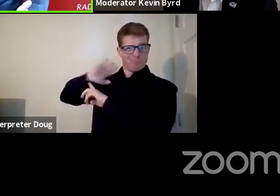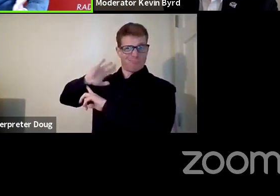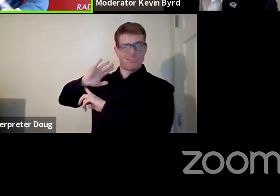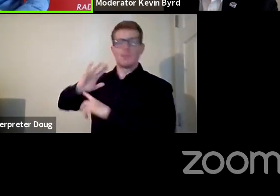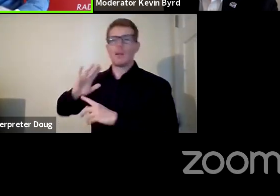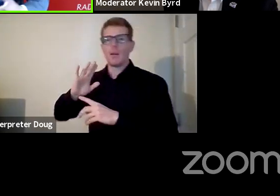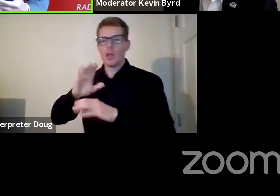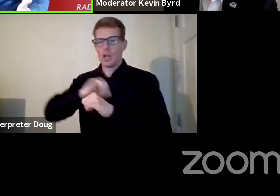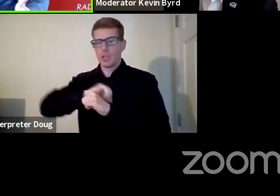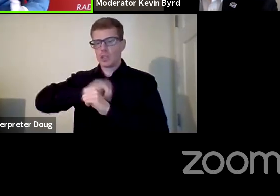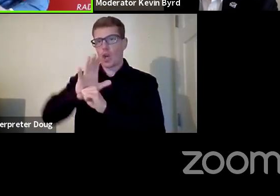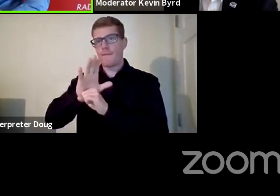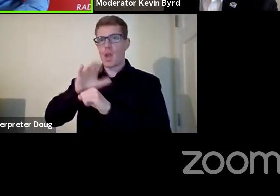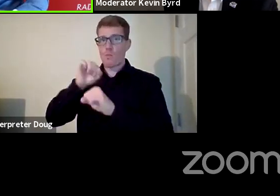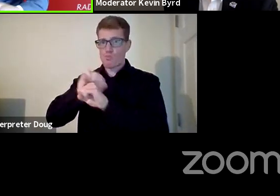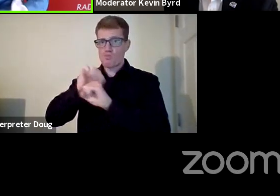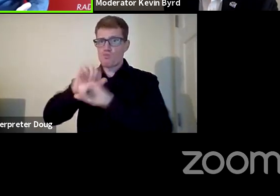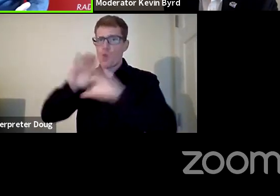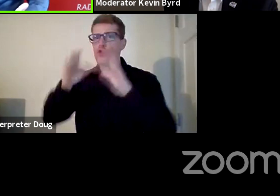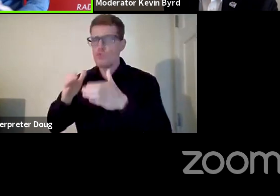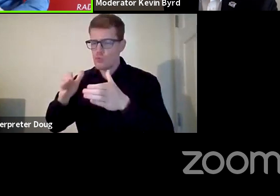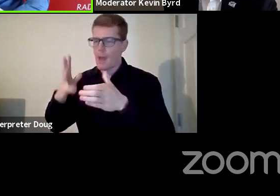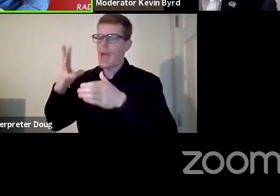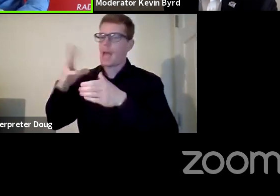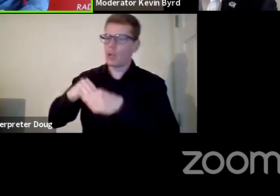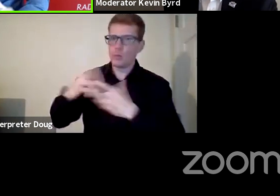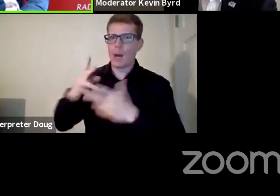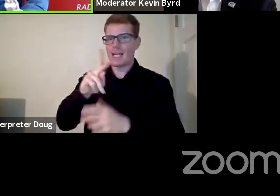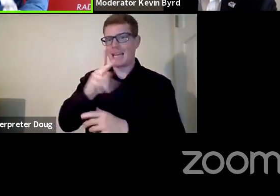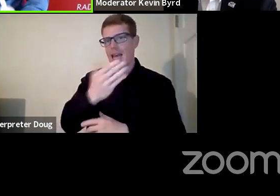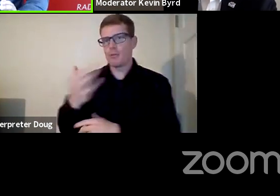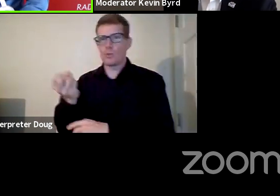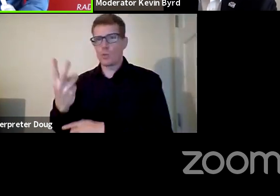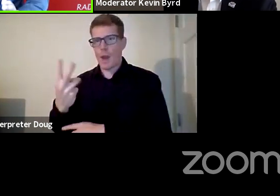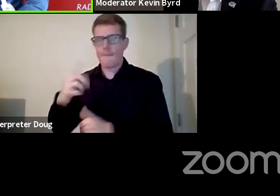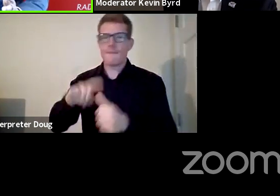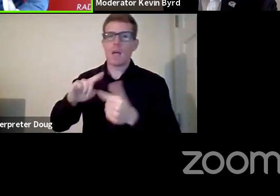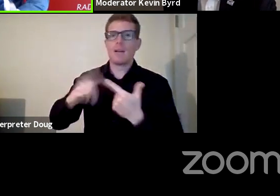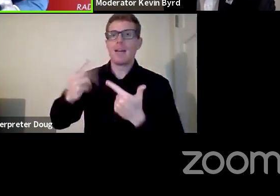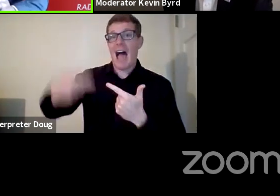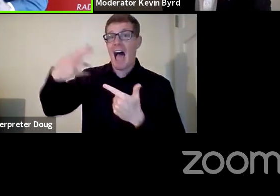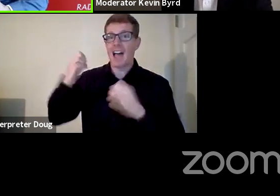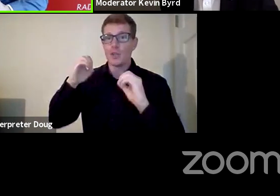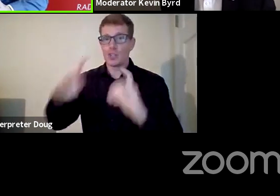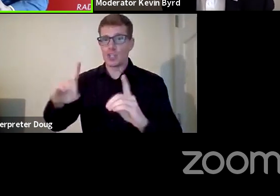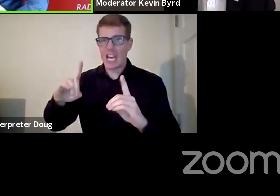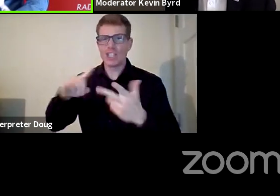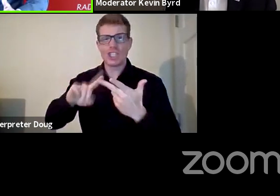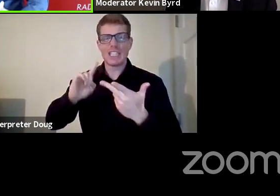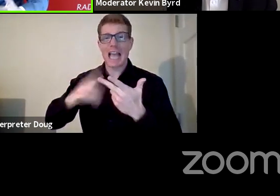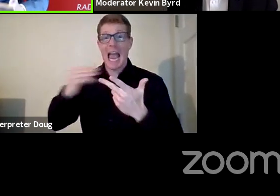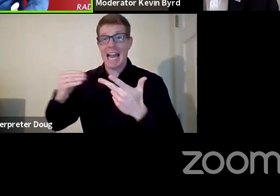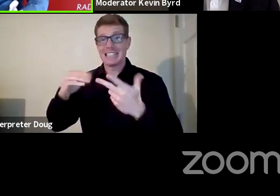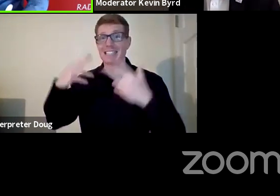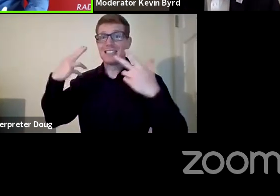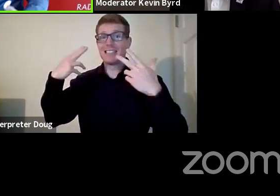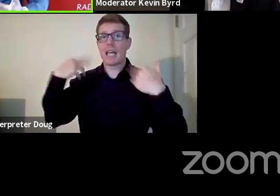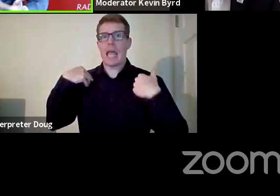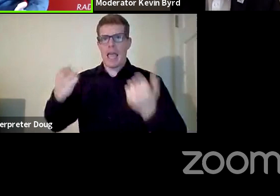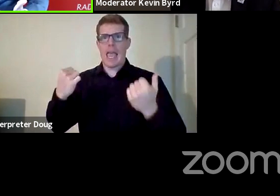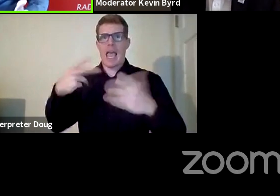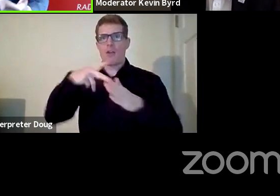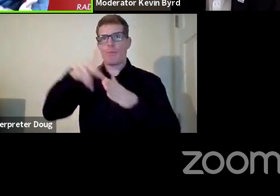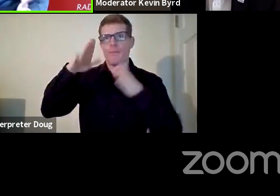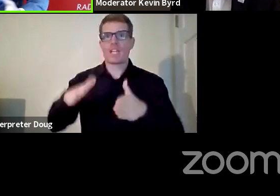included K-12, higher education, the health sector, and they developed some really great guidelines for the institutions